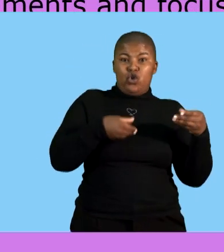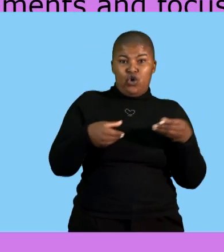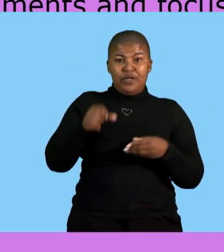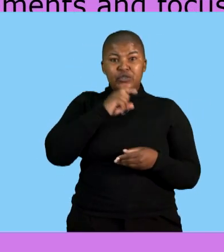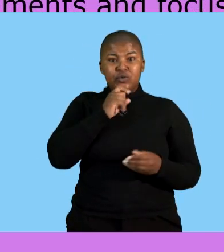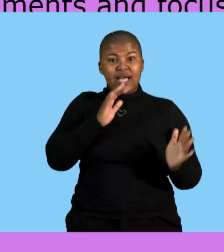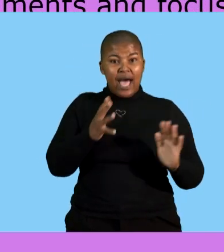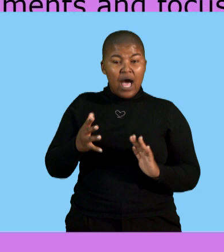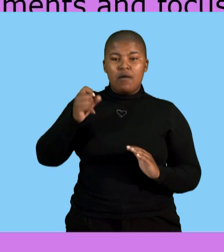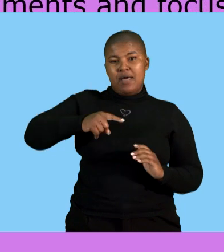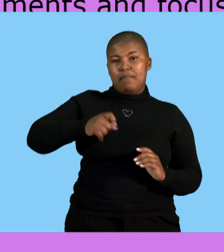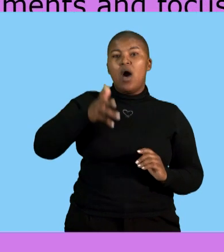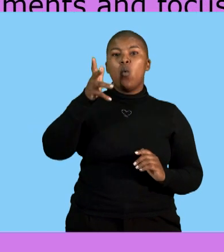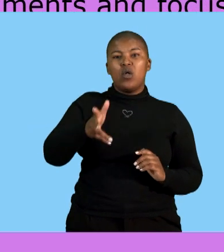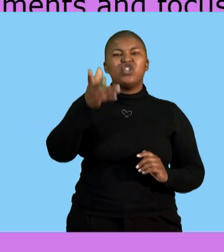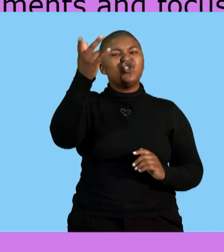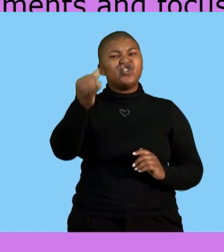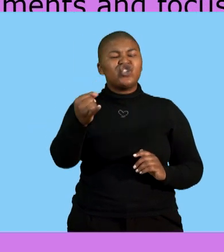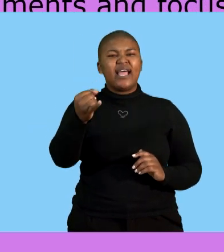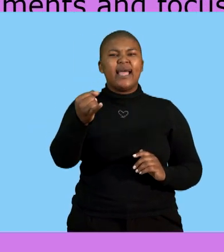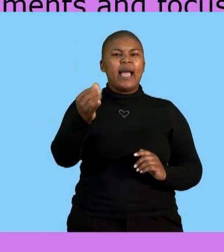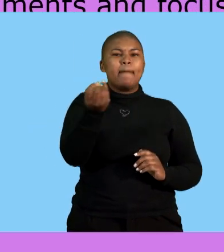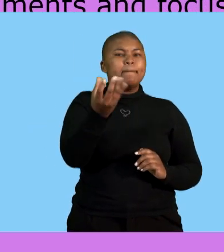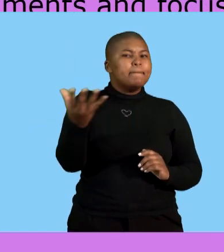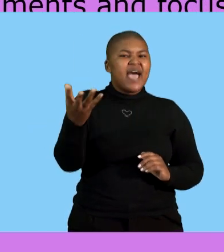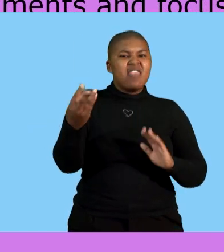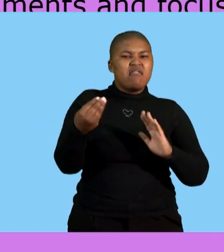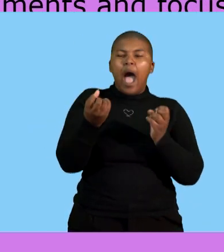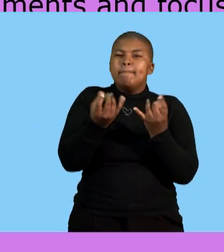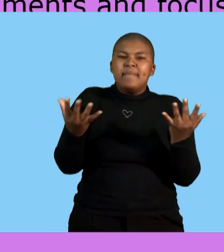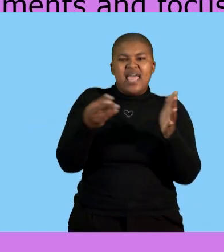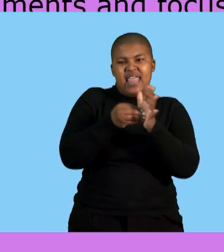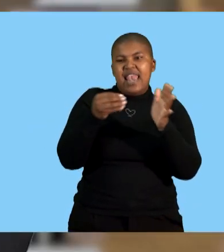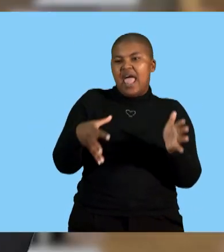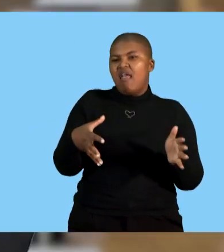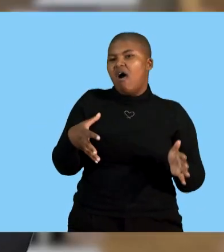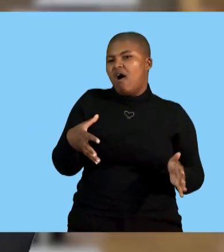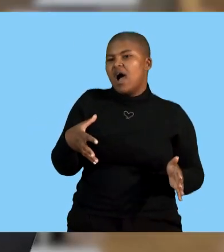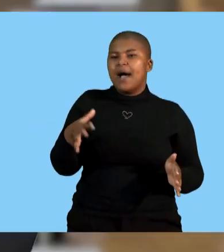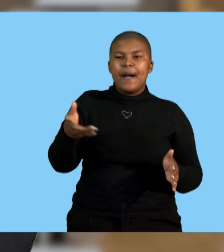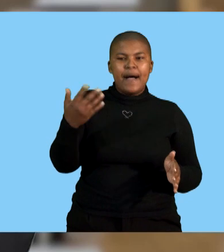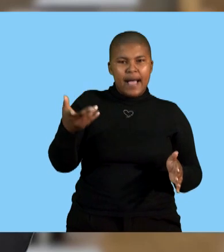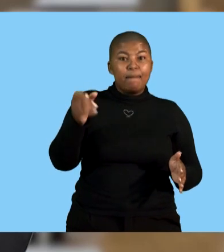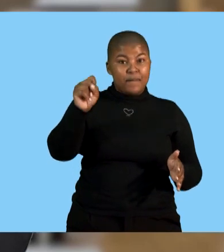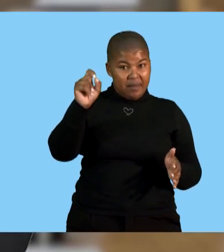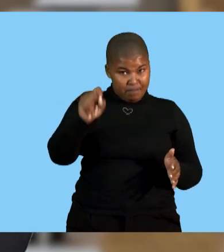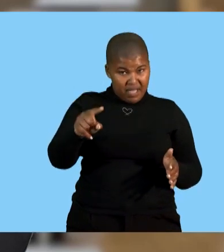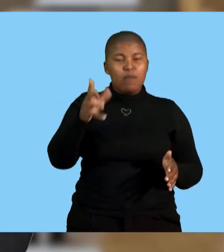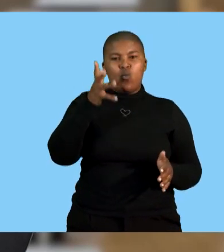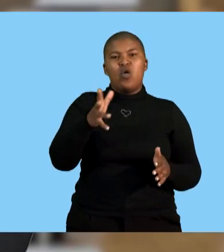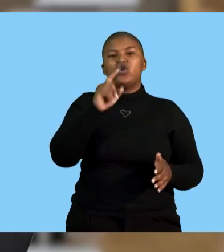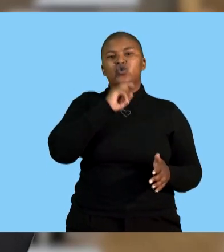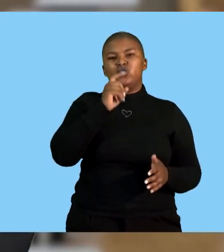be checking how many learners. So by checking how many learners, that's where by now he'll be